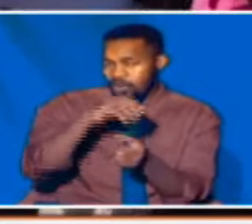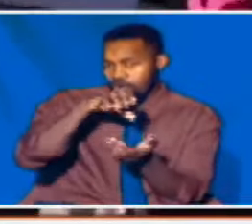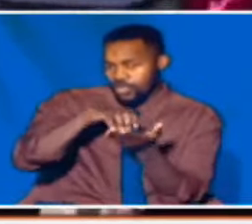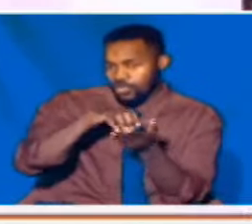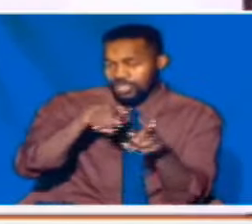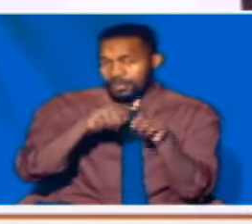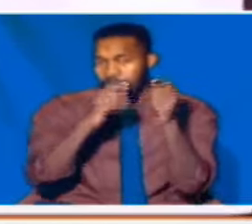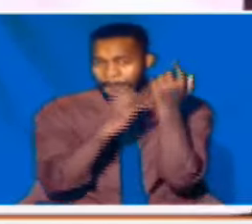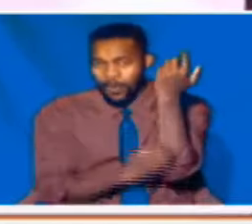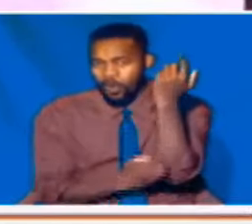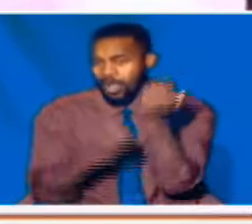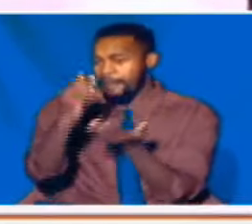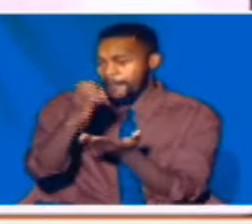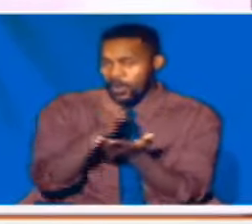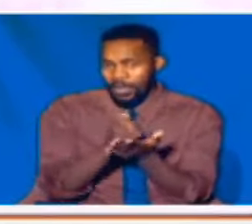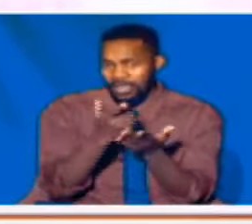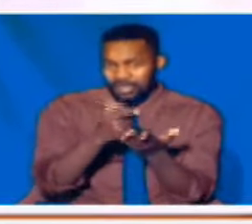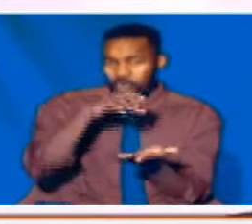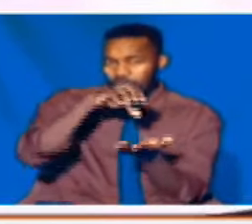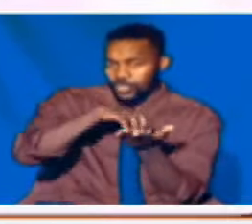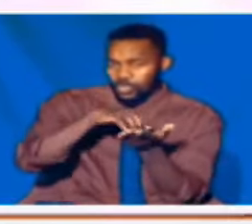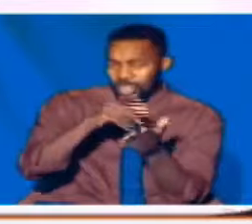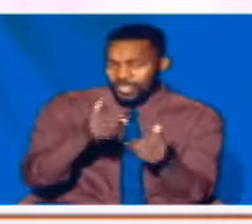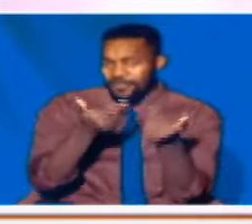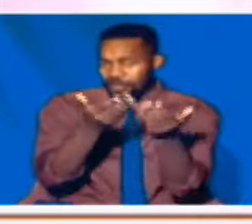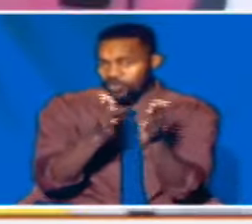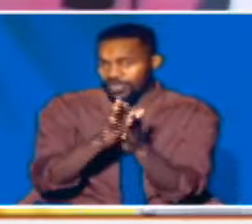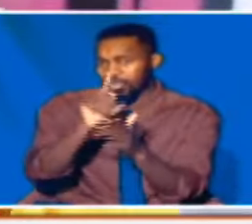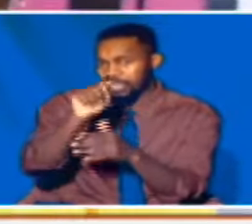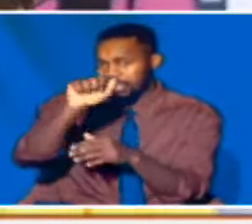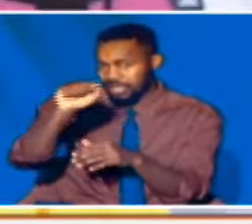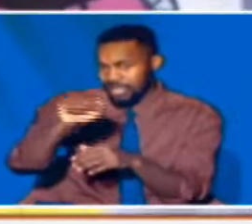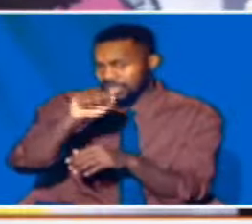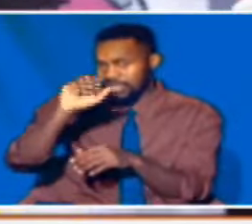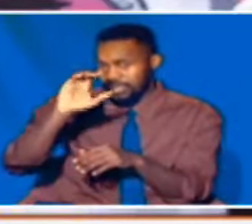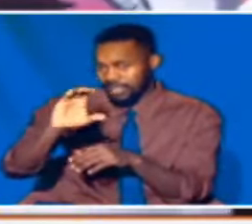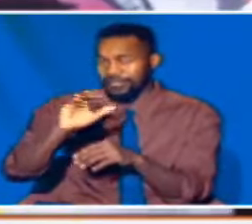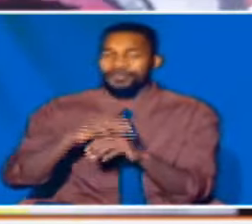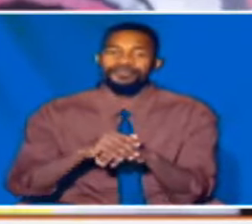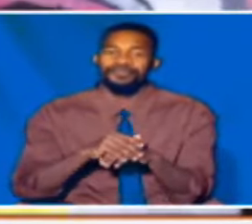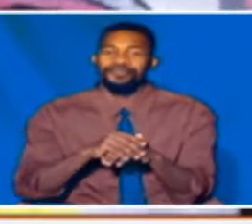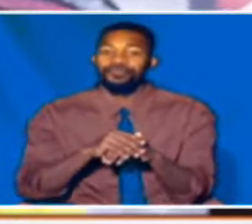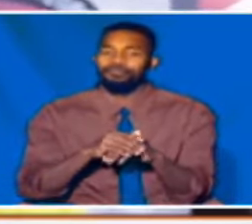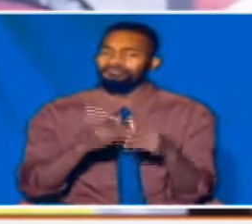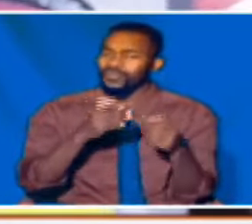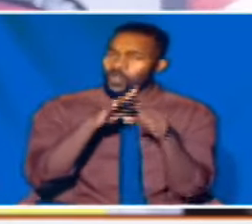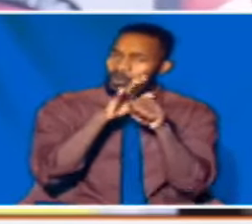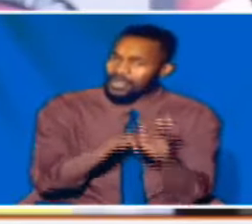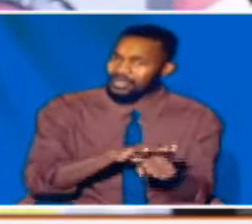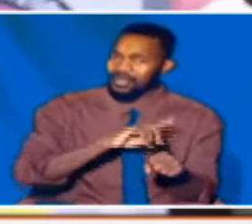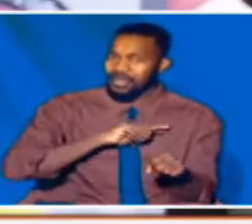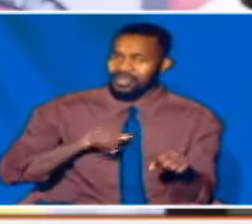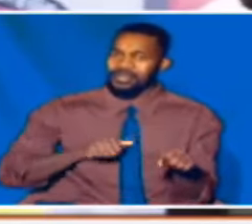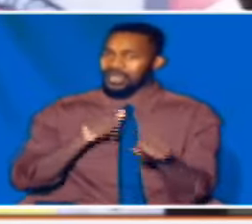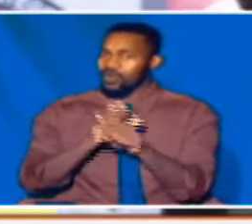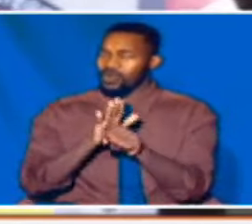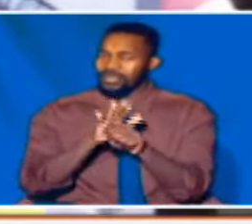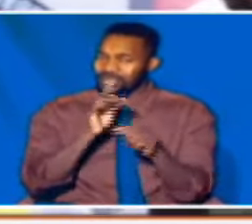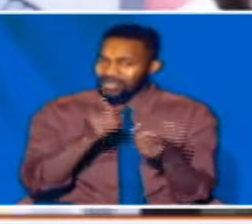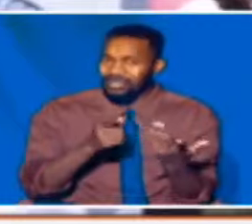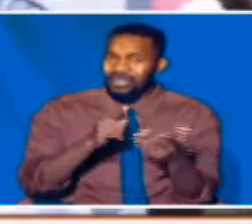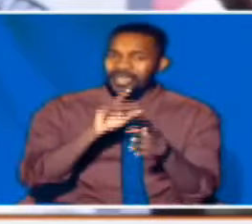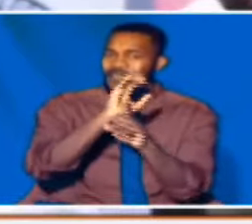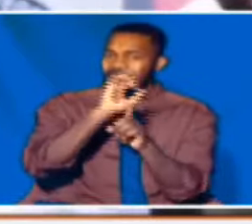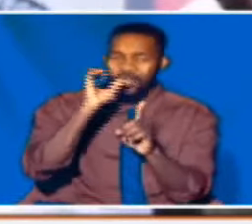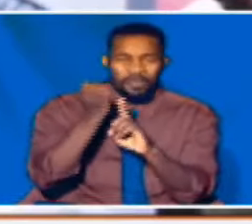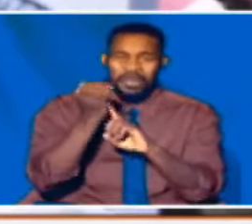terms offered by TSC during the past 1.5 years. Tunanyanyaswa, tunafunza katika mazingira chafu, na hatutarudi